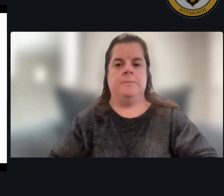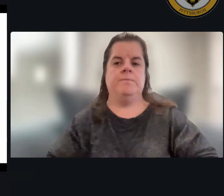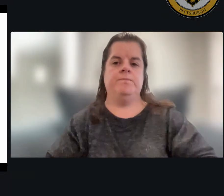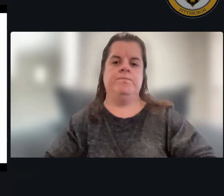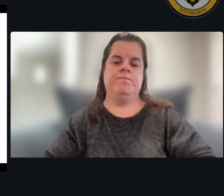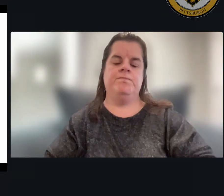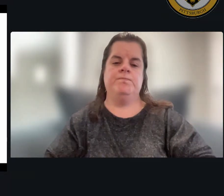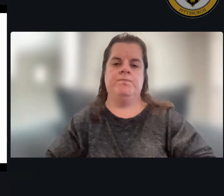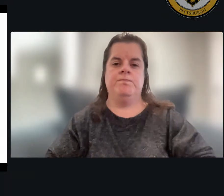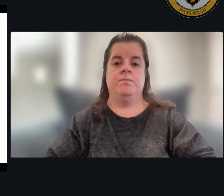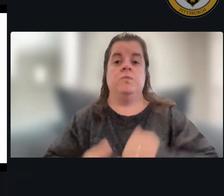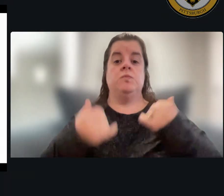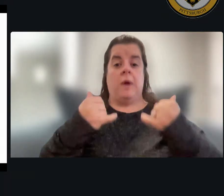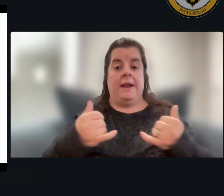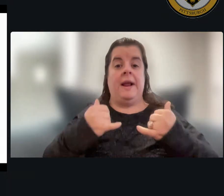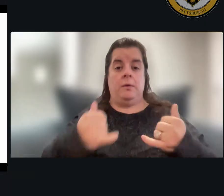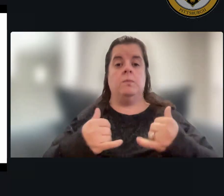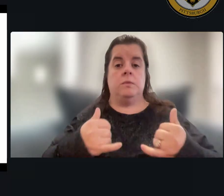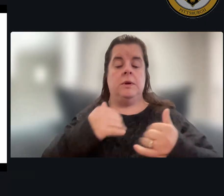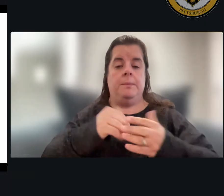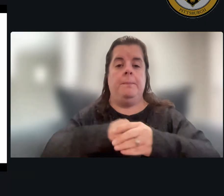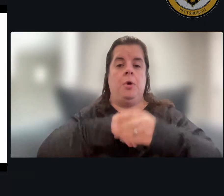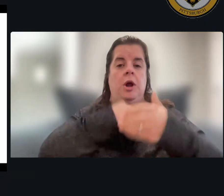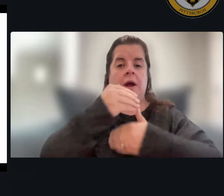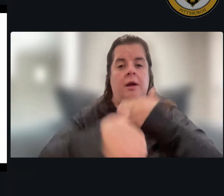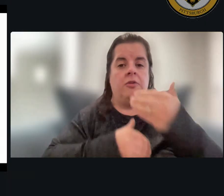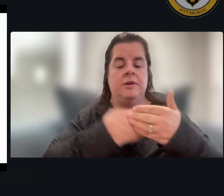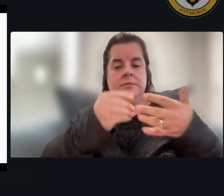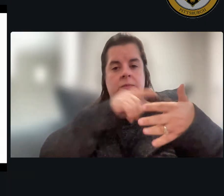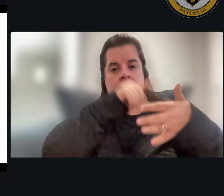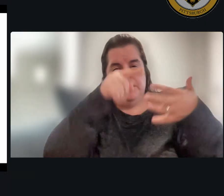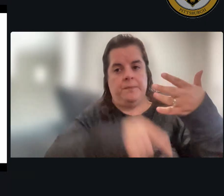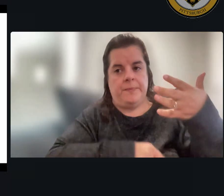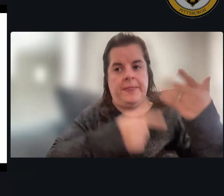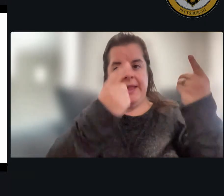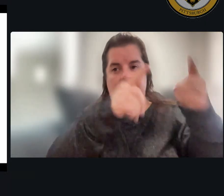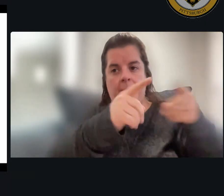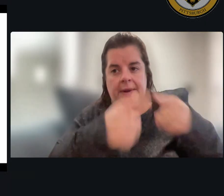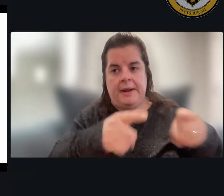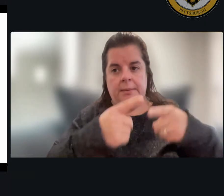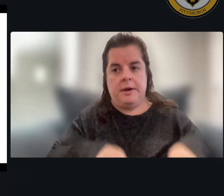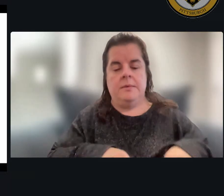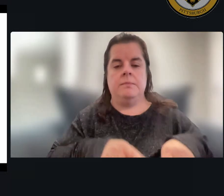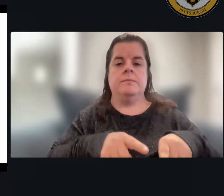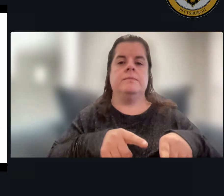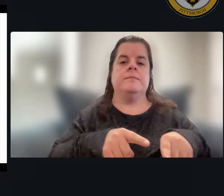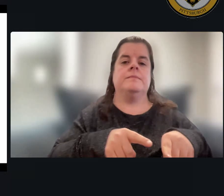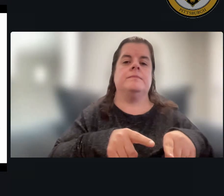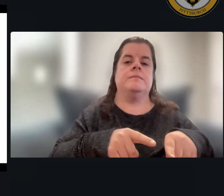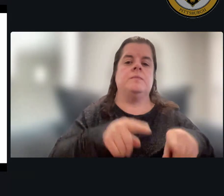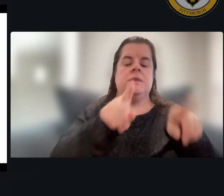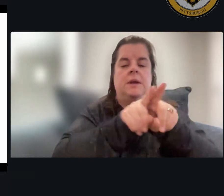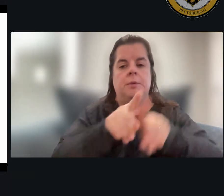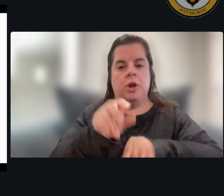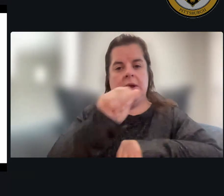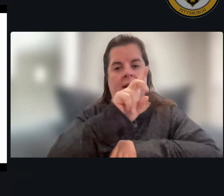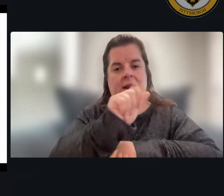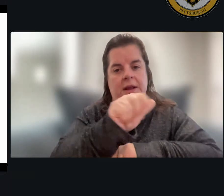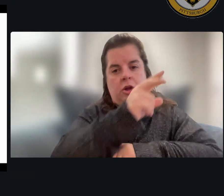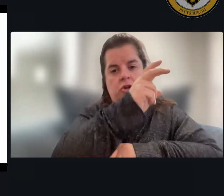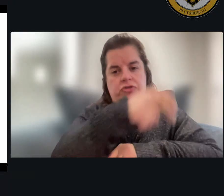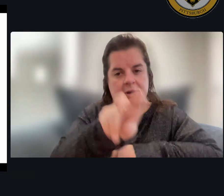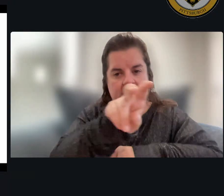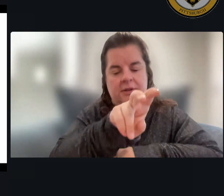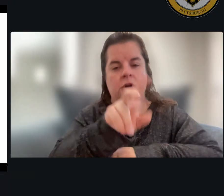Where we are right now, in progress, you will see a list of items that are currently underway. Again, similar to the ADA transition plan, this will have